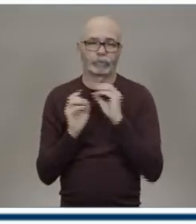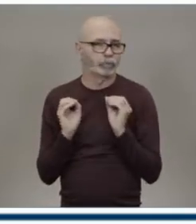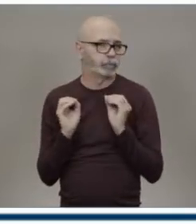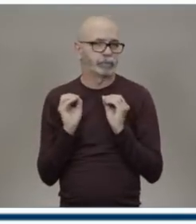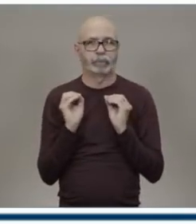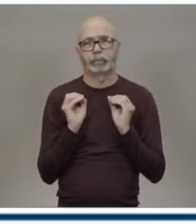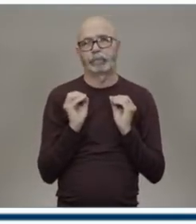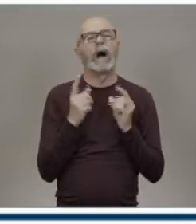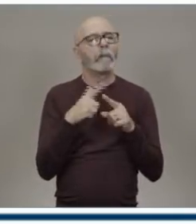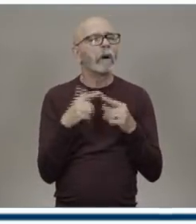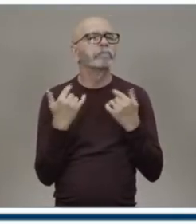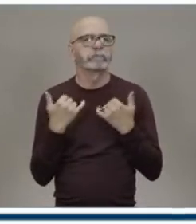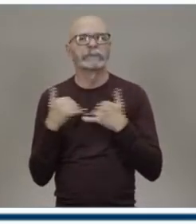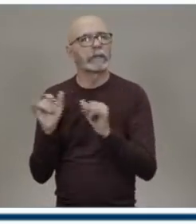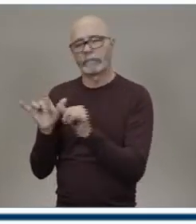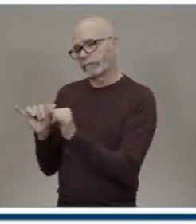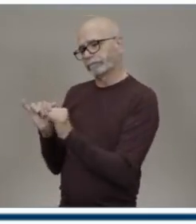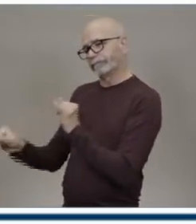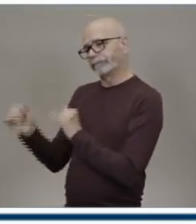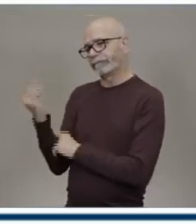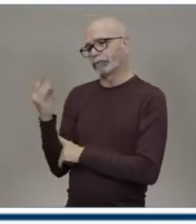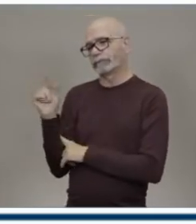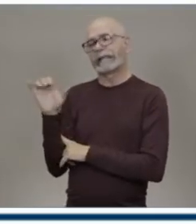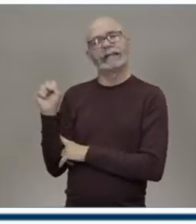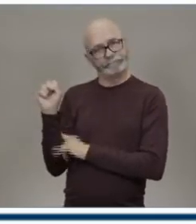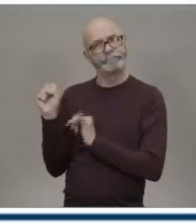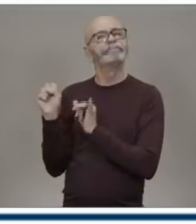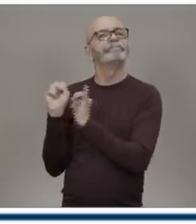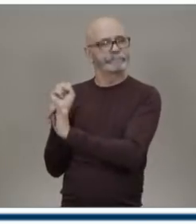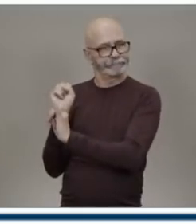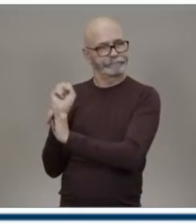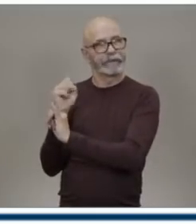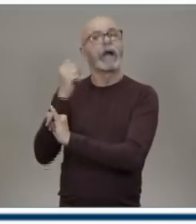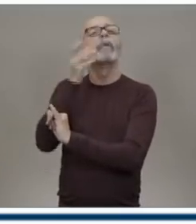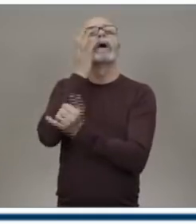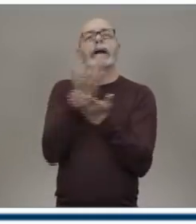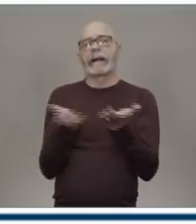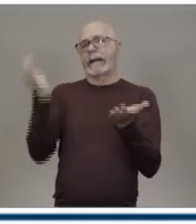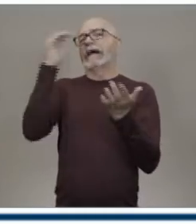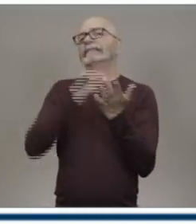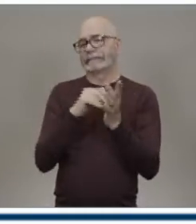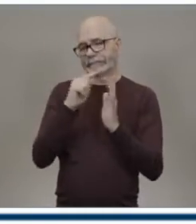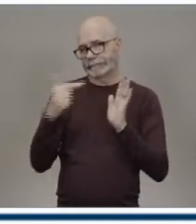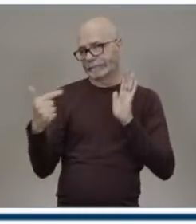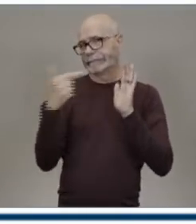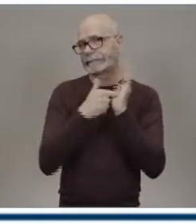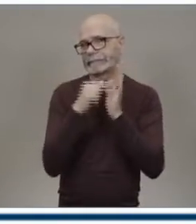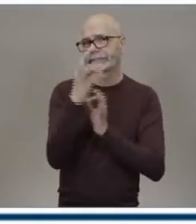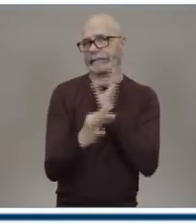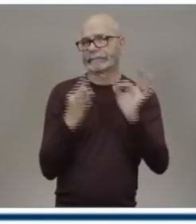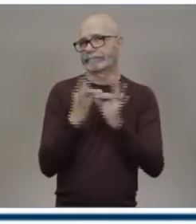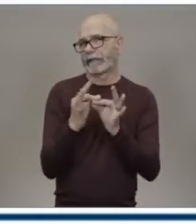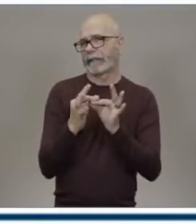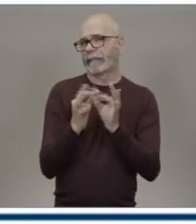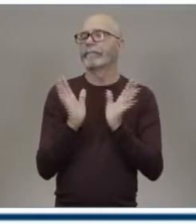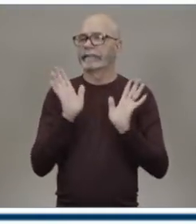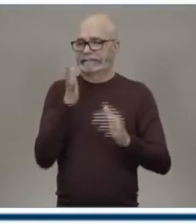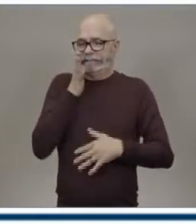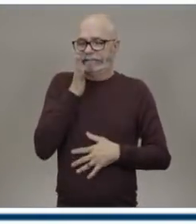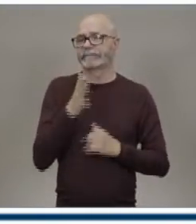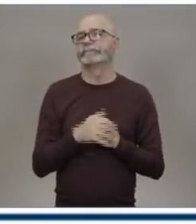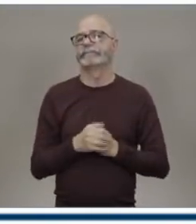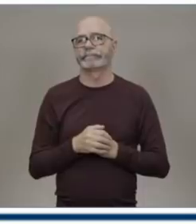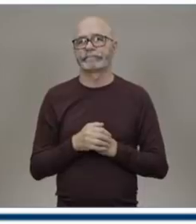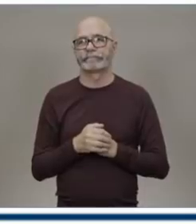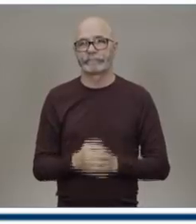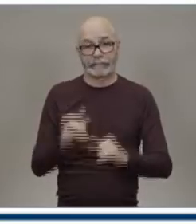isolated, and they will be receive their second round of testing in the next few days. On December 25th and